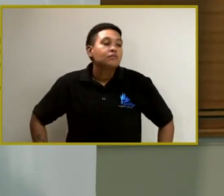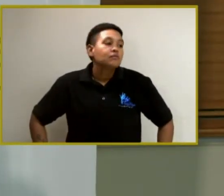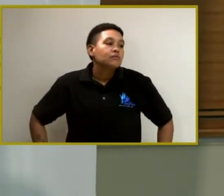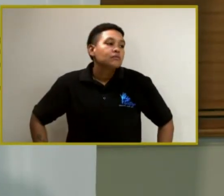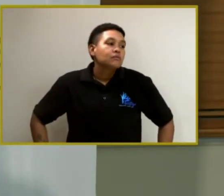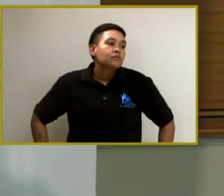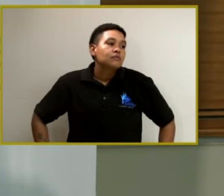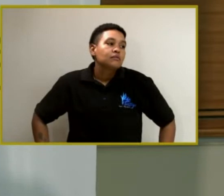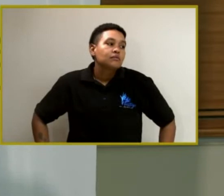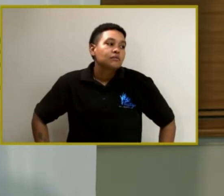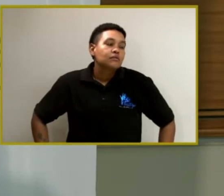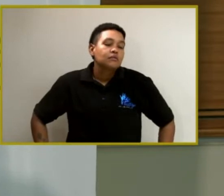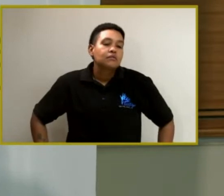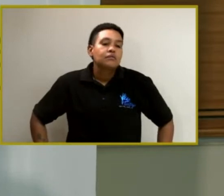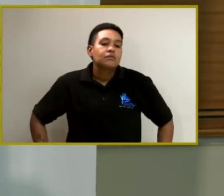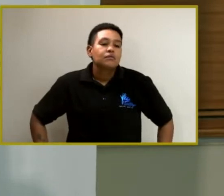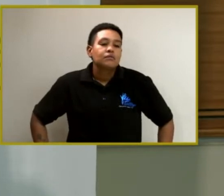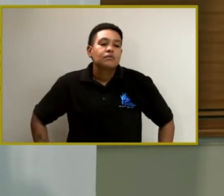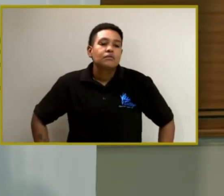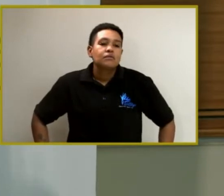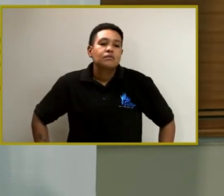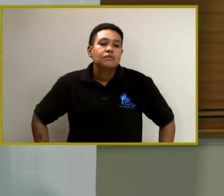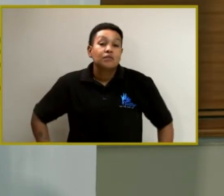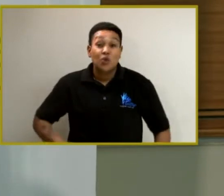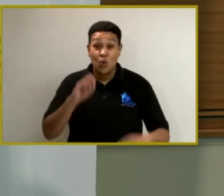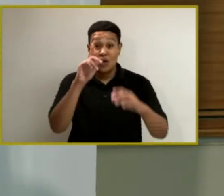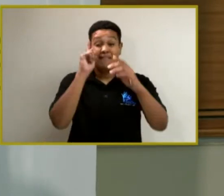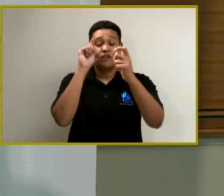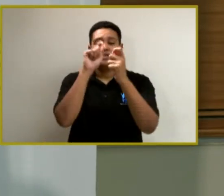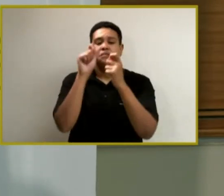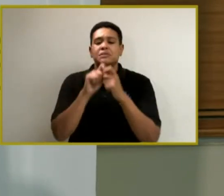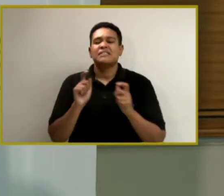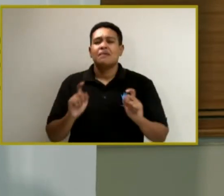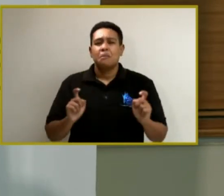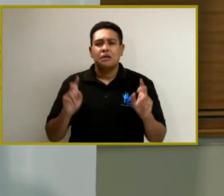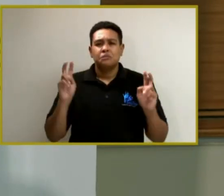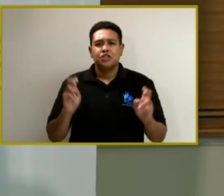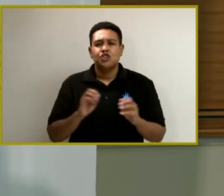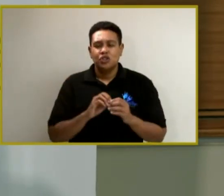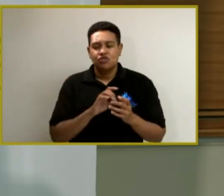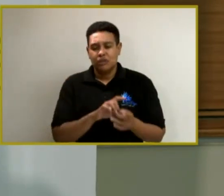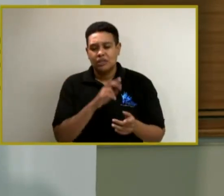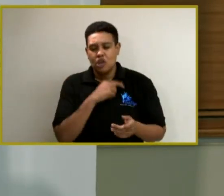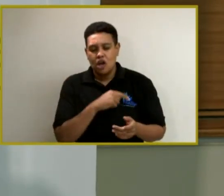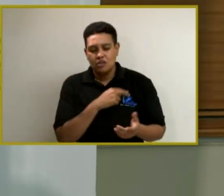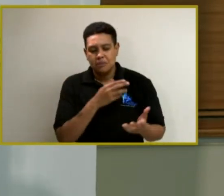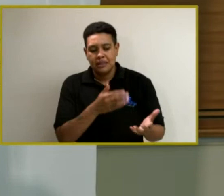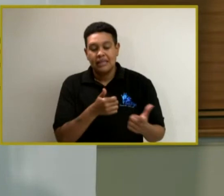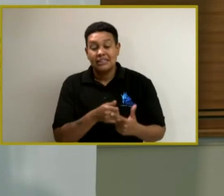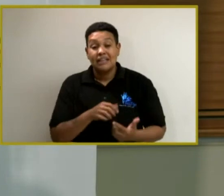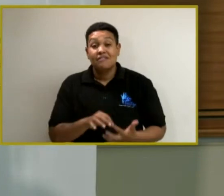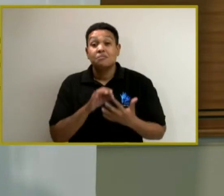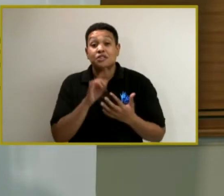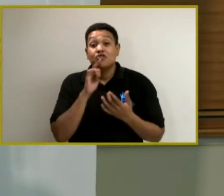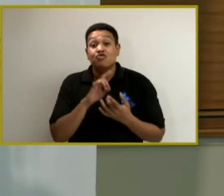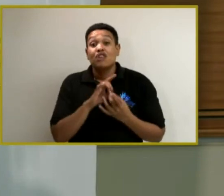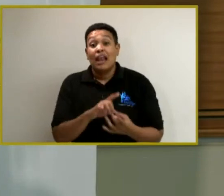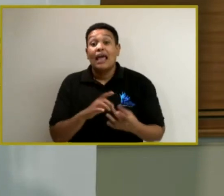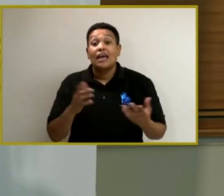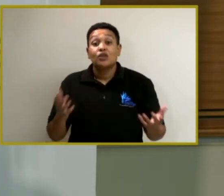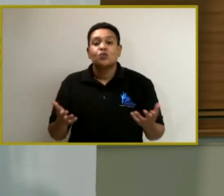Okay, in terms of specific management issues within a hospital, especially with regards